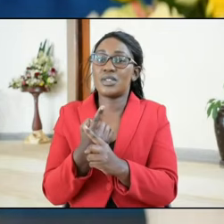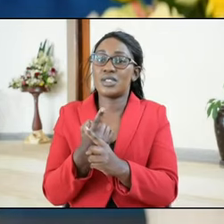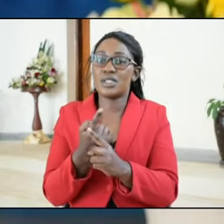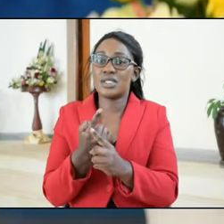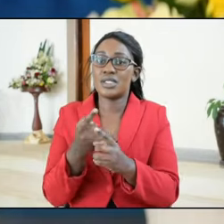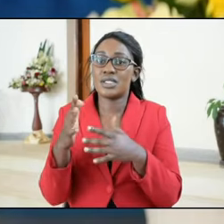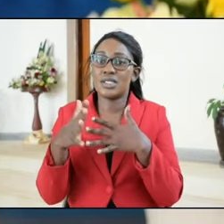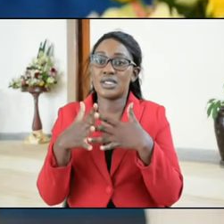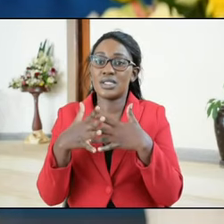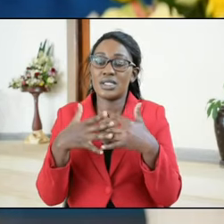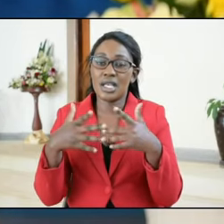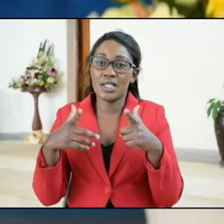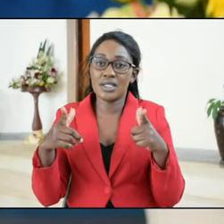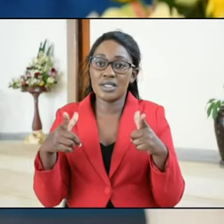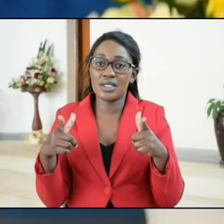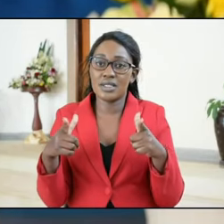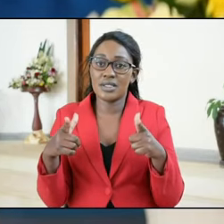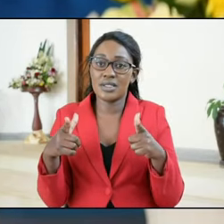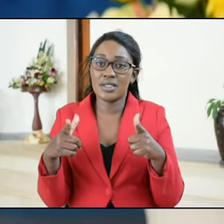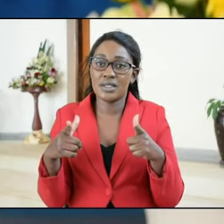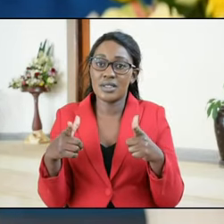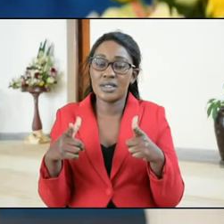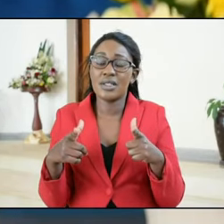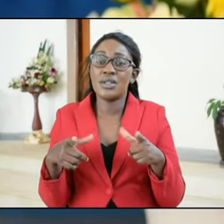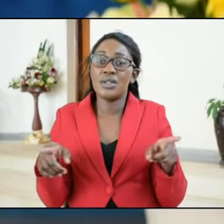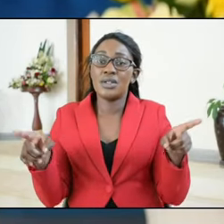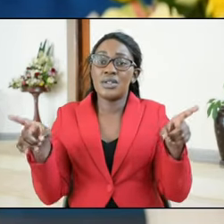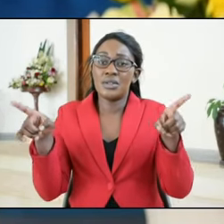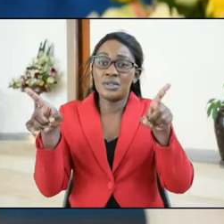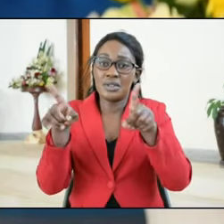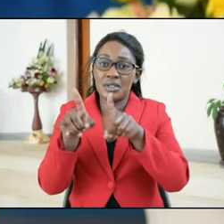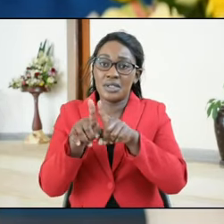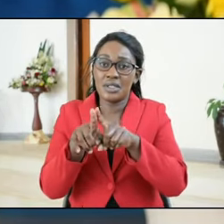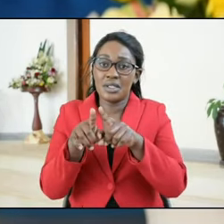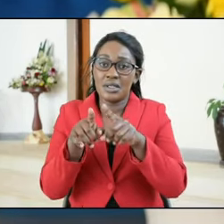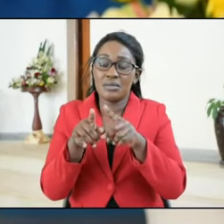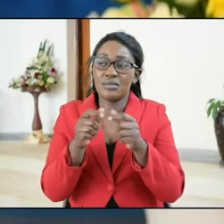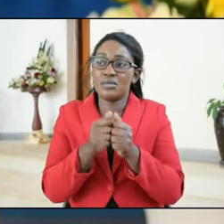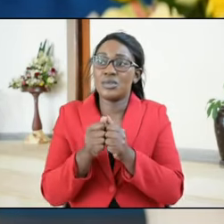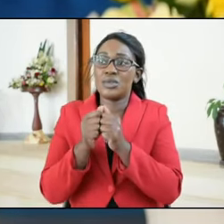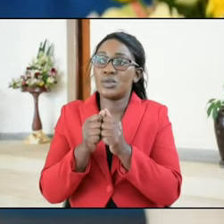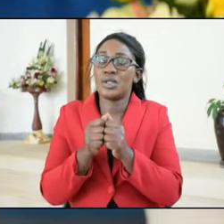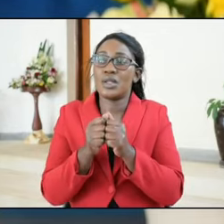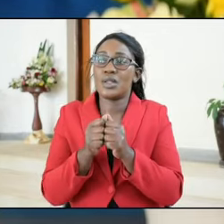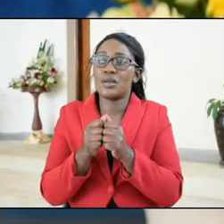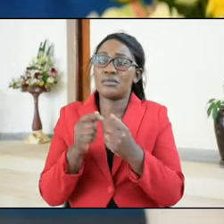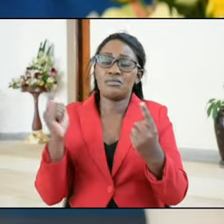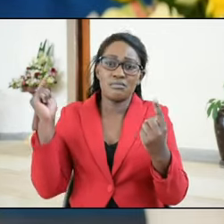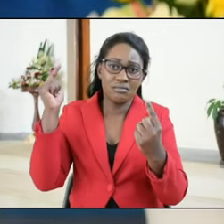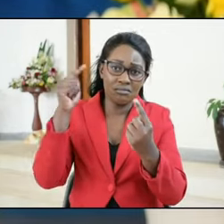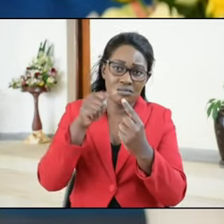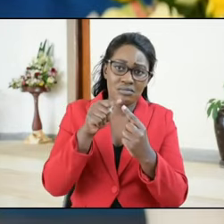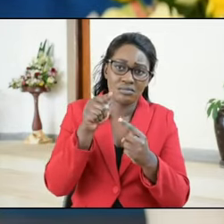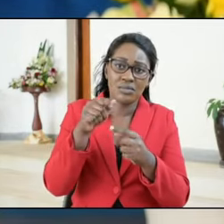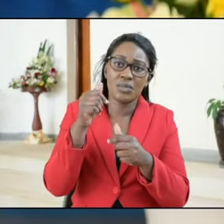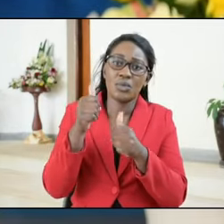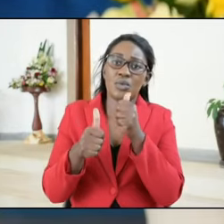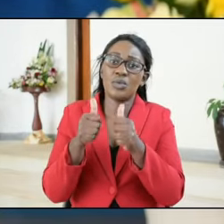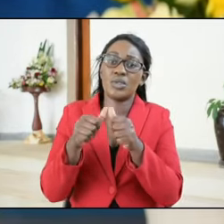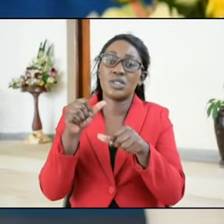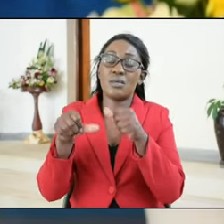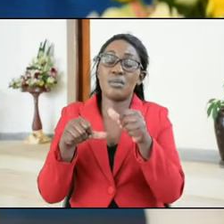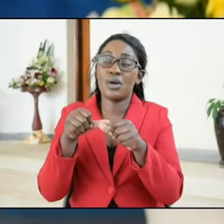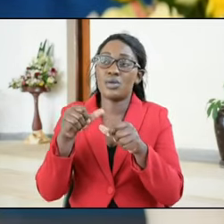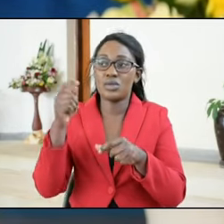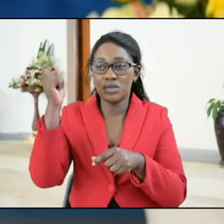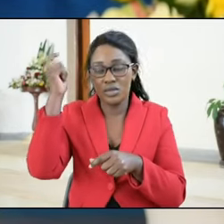the intents of our hearts, motivation, the motives around our thoughts,